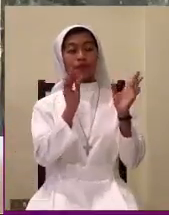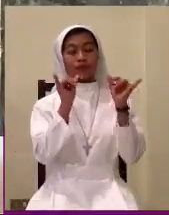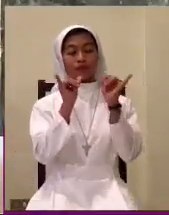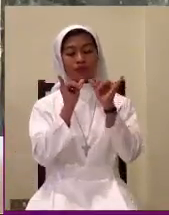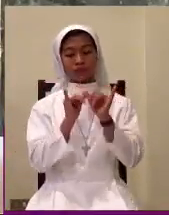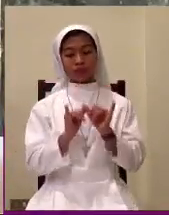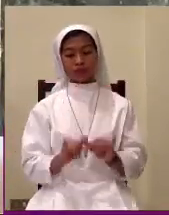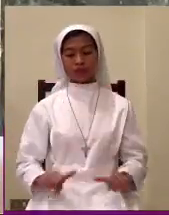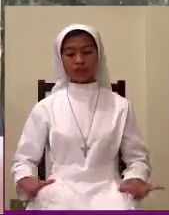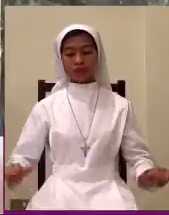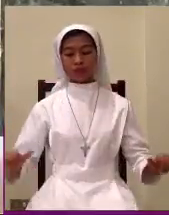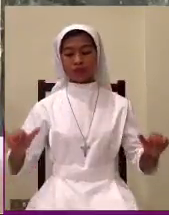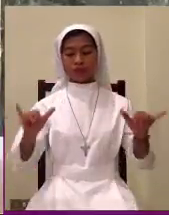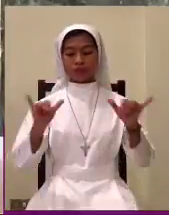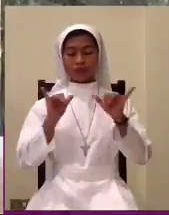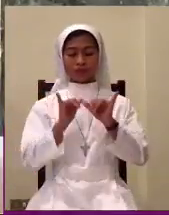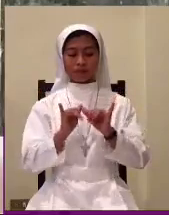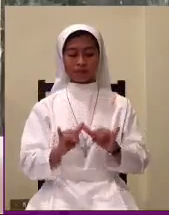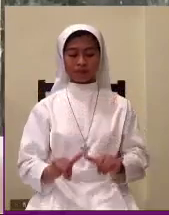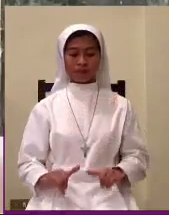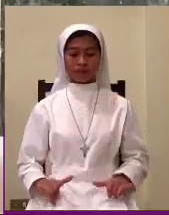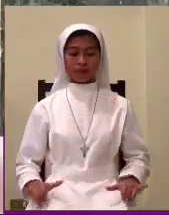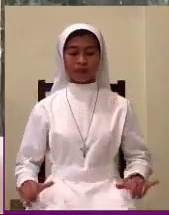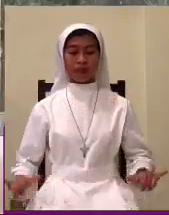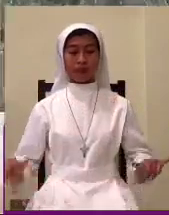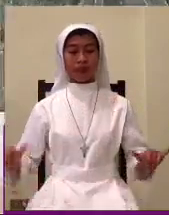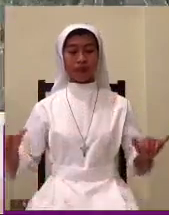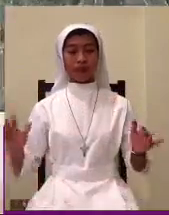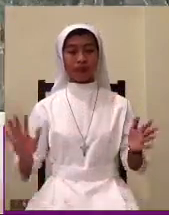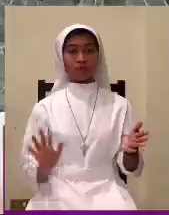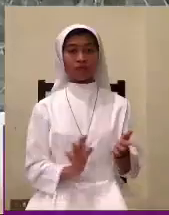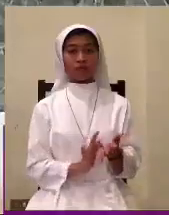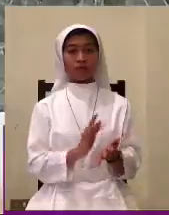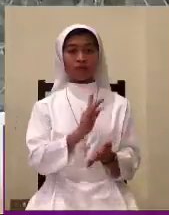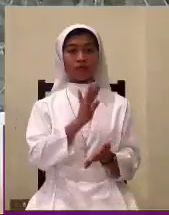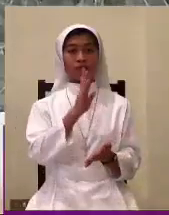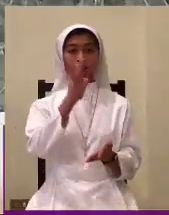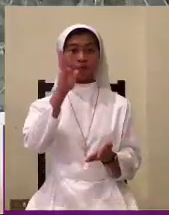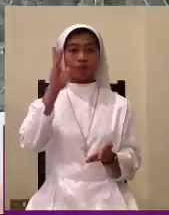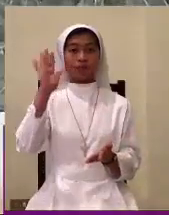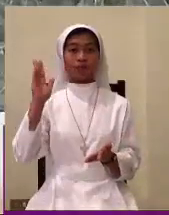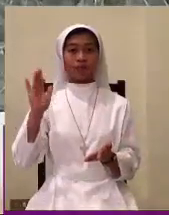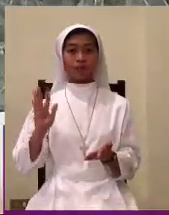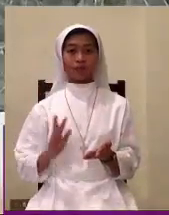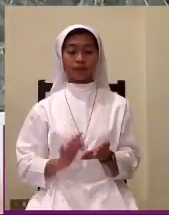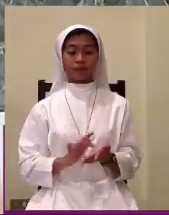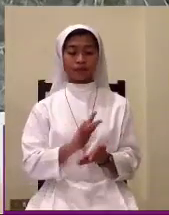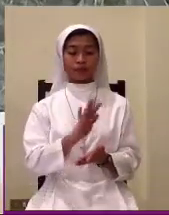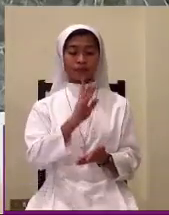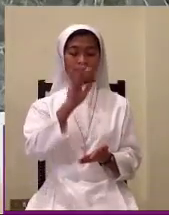kapangyarihan, siling man ang